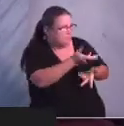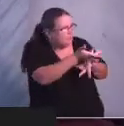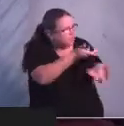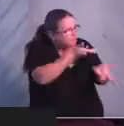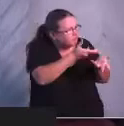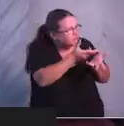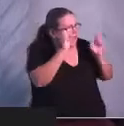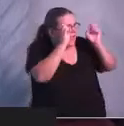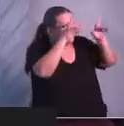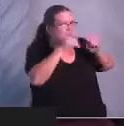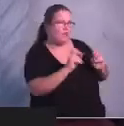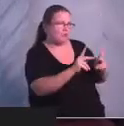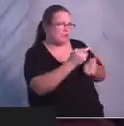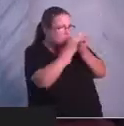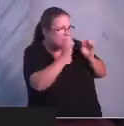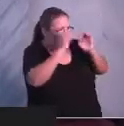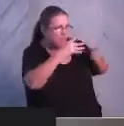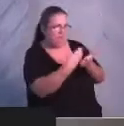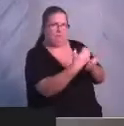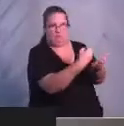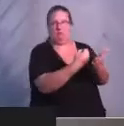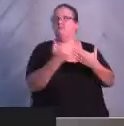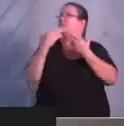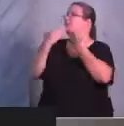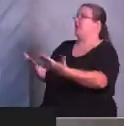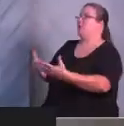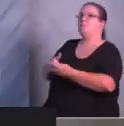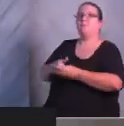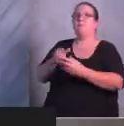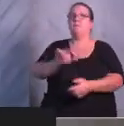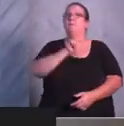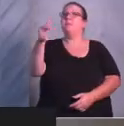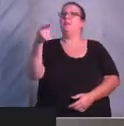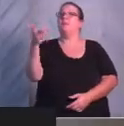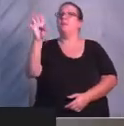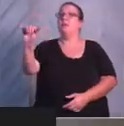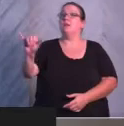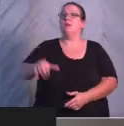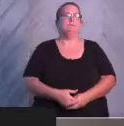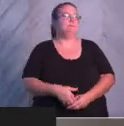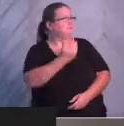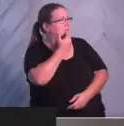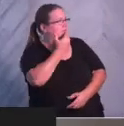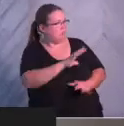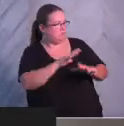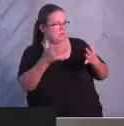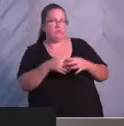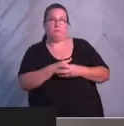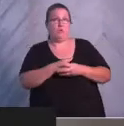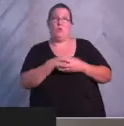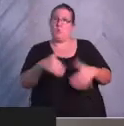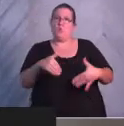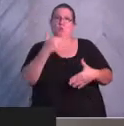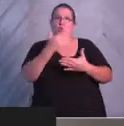and a rehabilitation opportunity. Thank you. Thank you very much. And Gary? Yeah, thank you very much. And it's a great